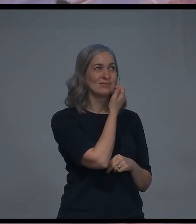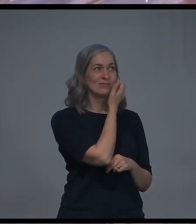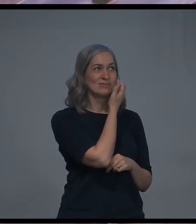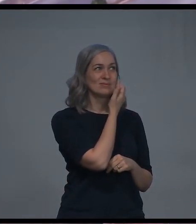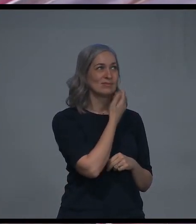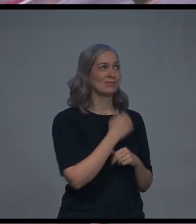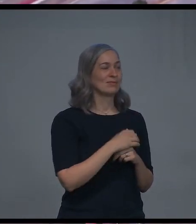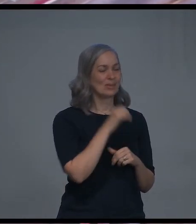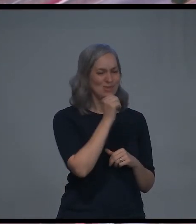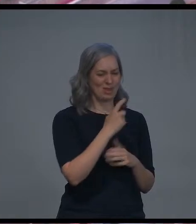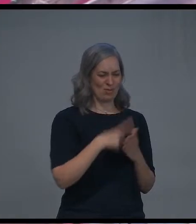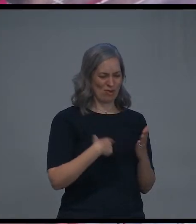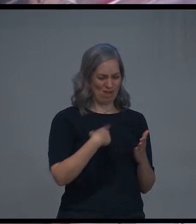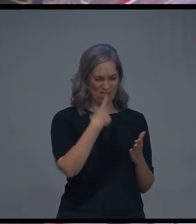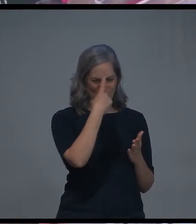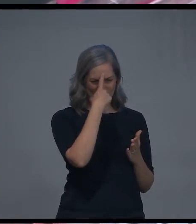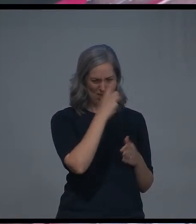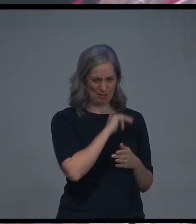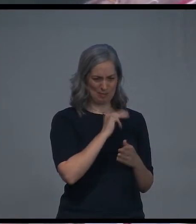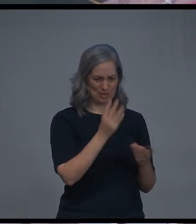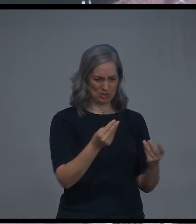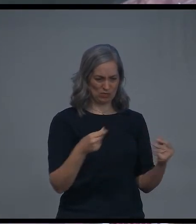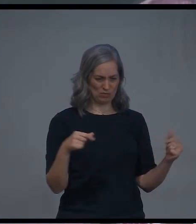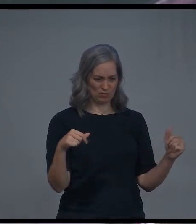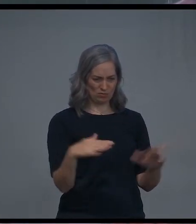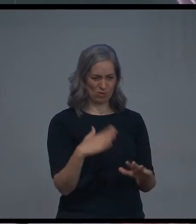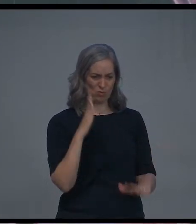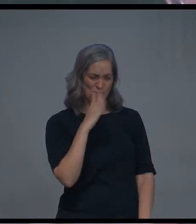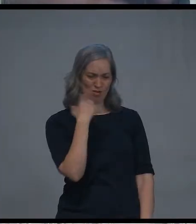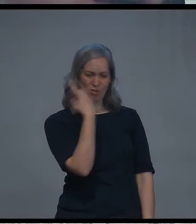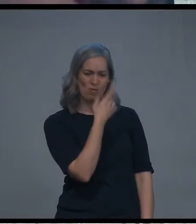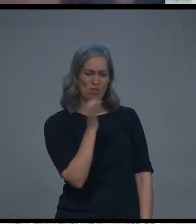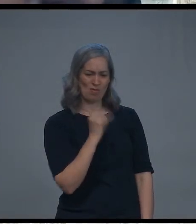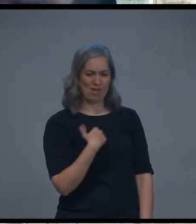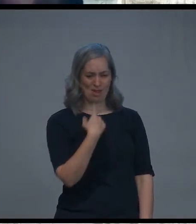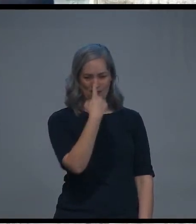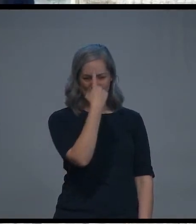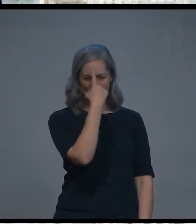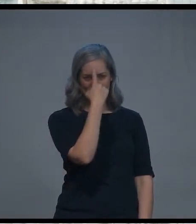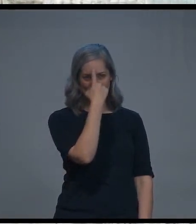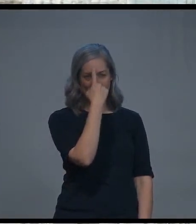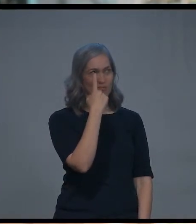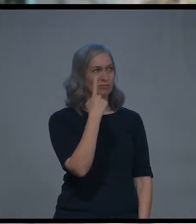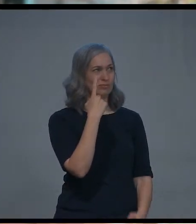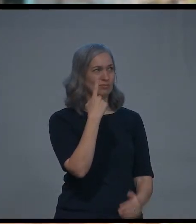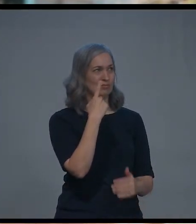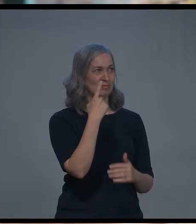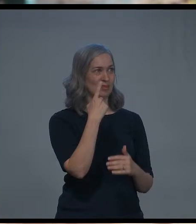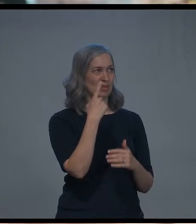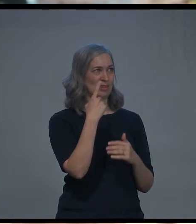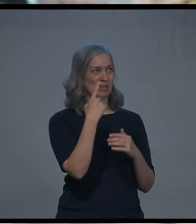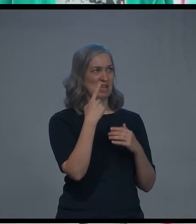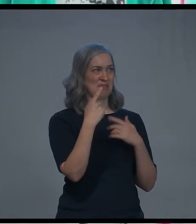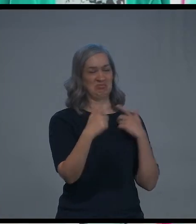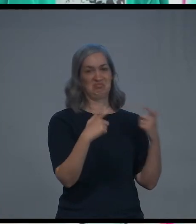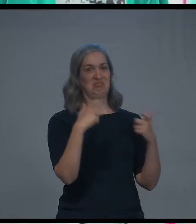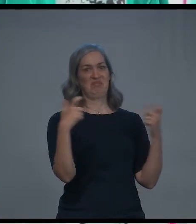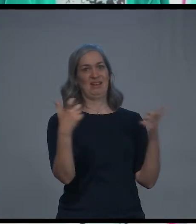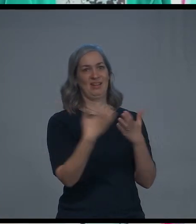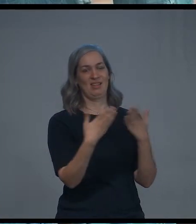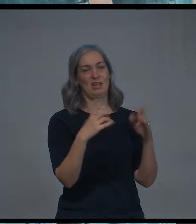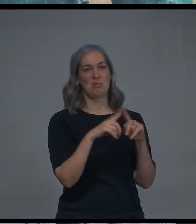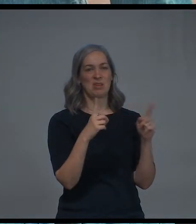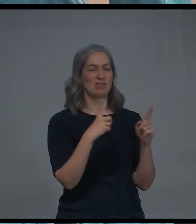It wasn't what I thought Mission Field was about. I thought it was more grandiose than that, but it wasn't. It was